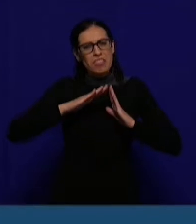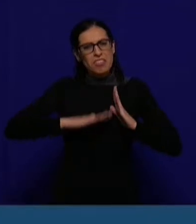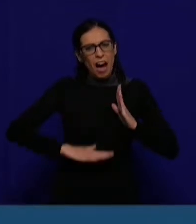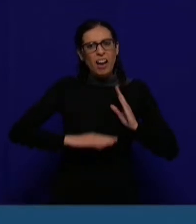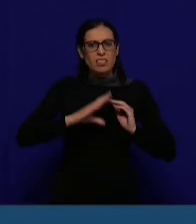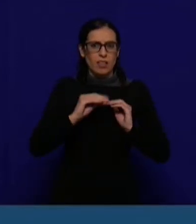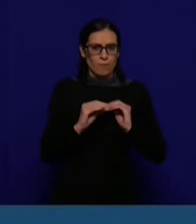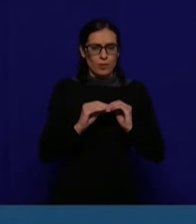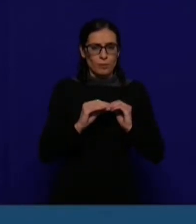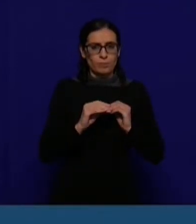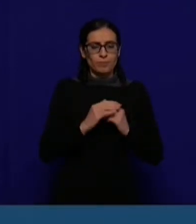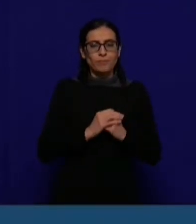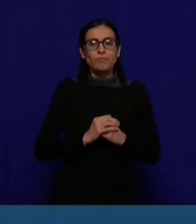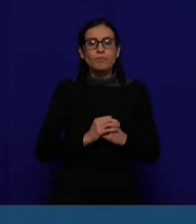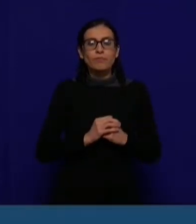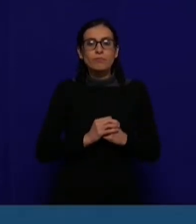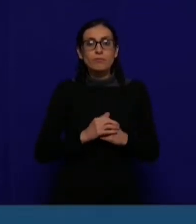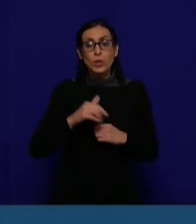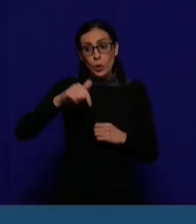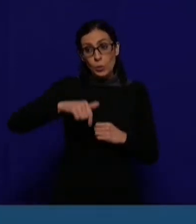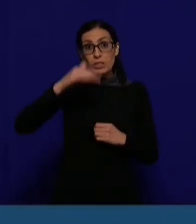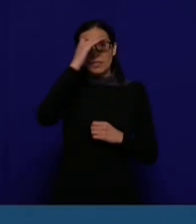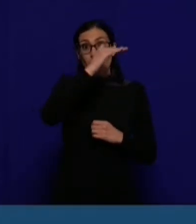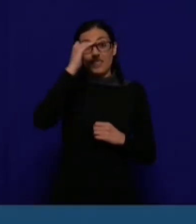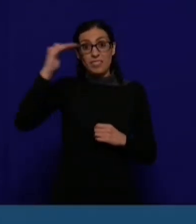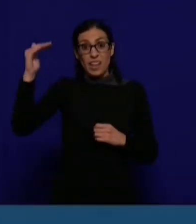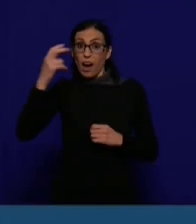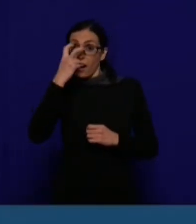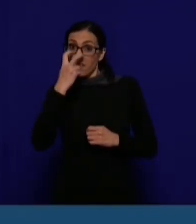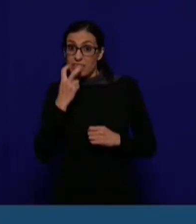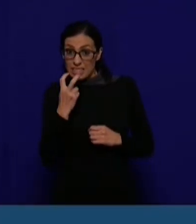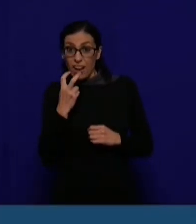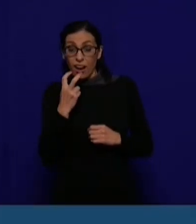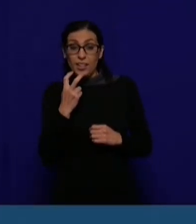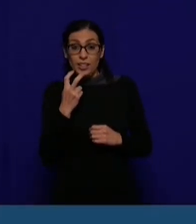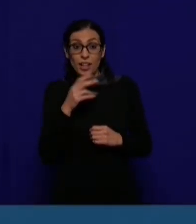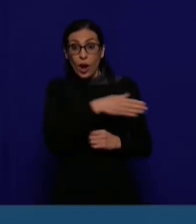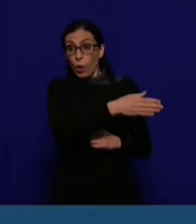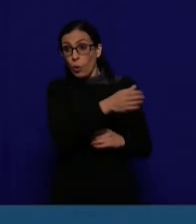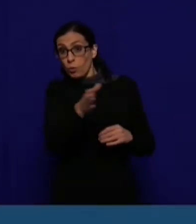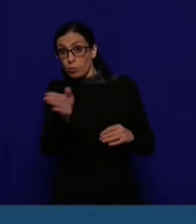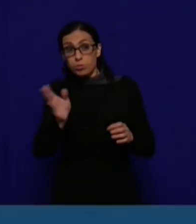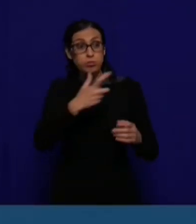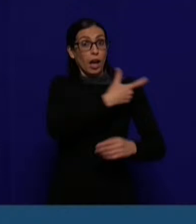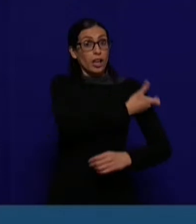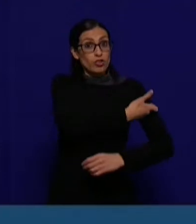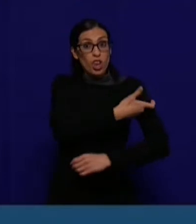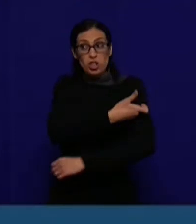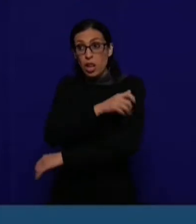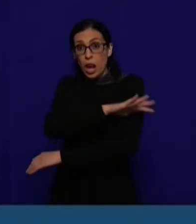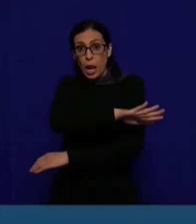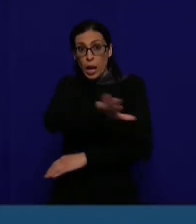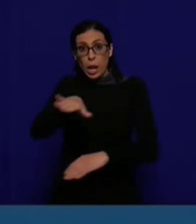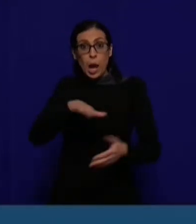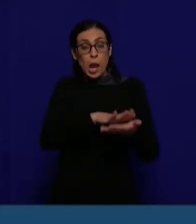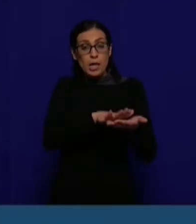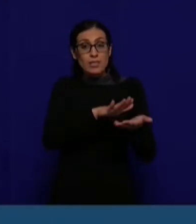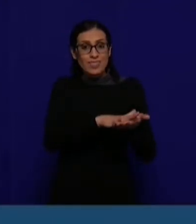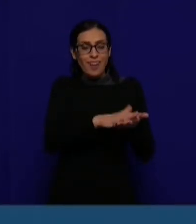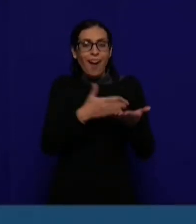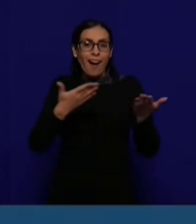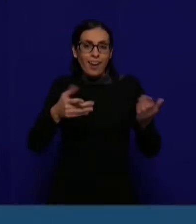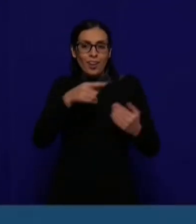ukoll issa li aħna għandna d-djar tal-anzjani fejn l-anzjani huma mlaqmin, allura bil-mod ukoll bdejna